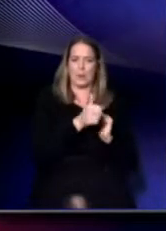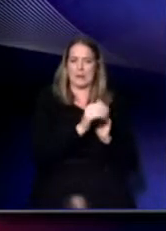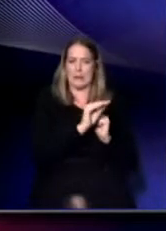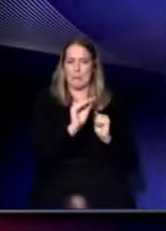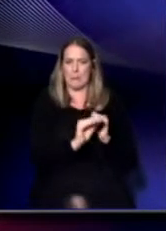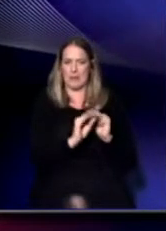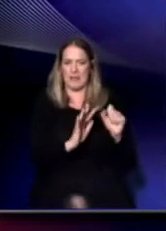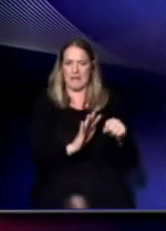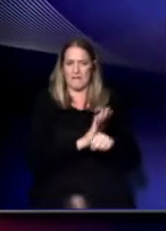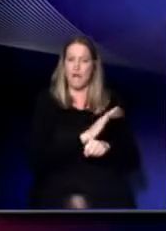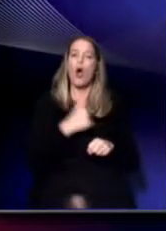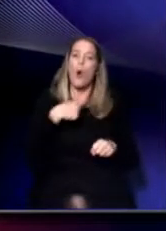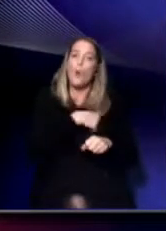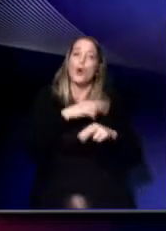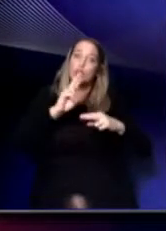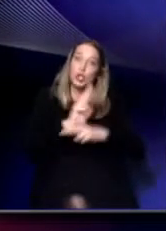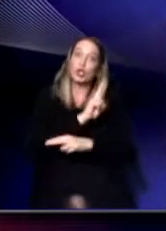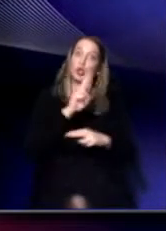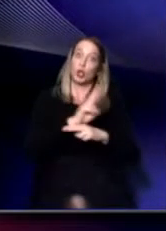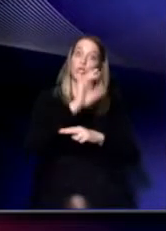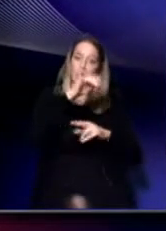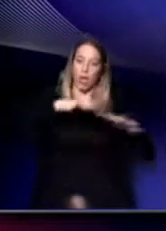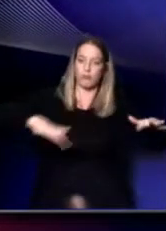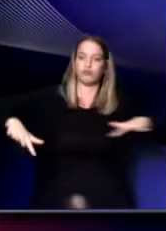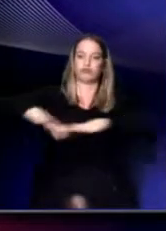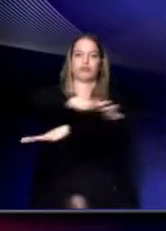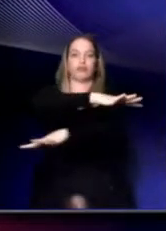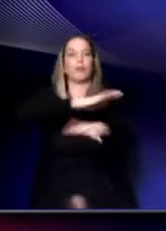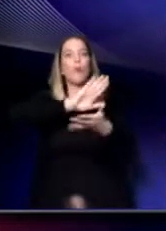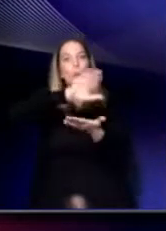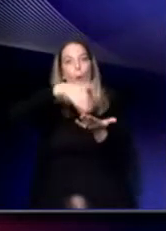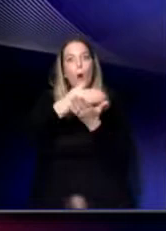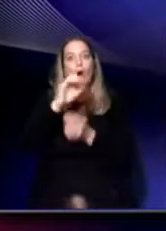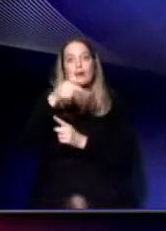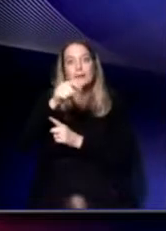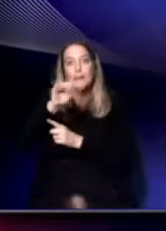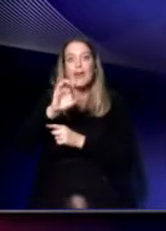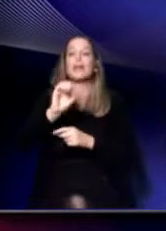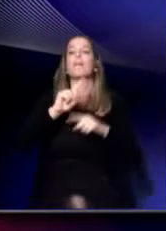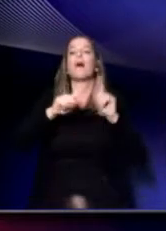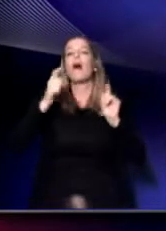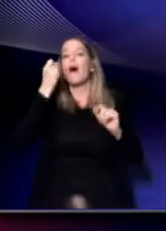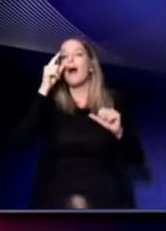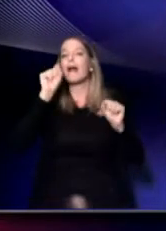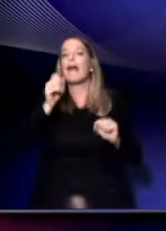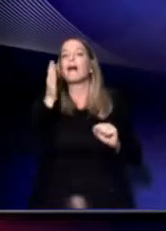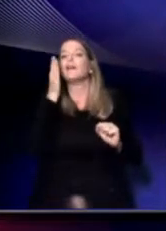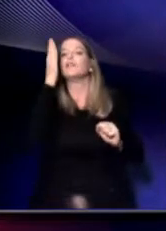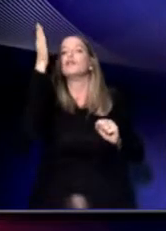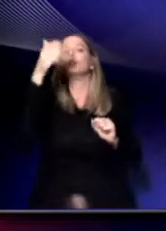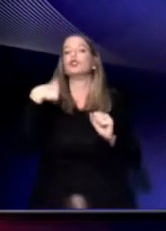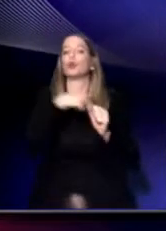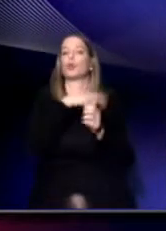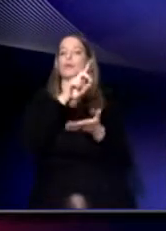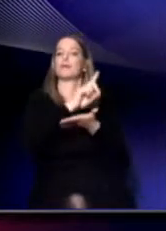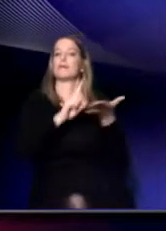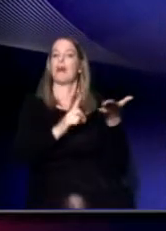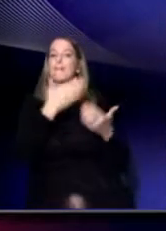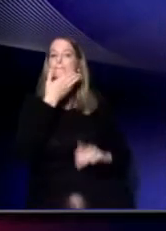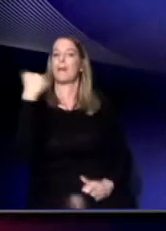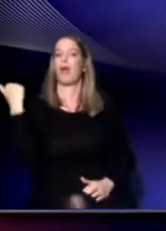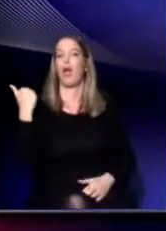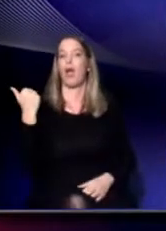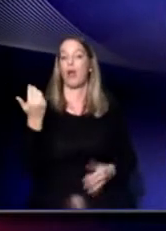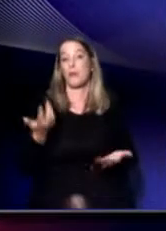a good portion of that space. But could we, in the future, design it better? Could we use these terms